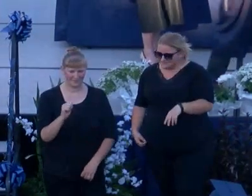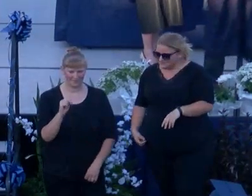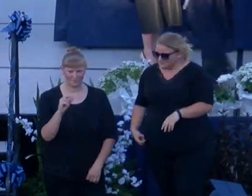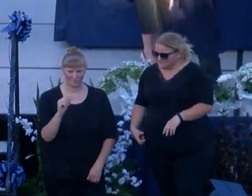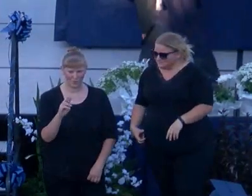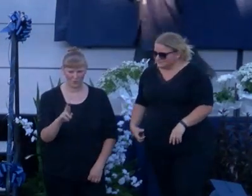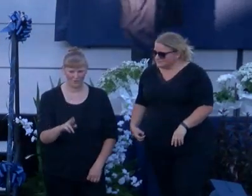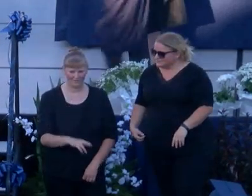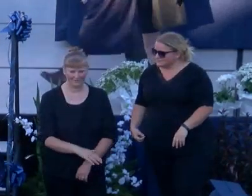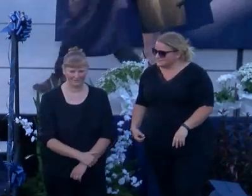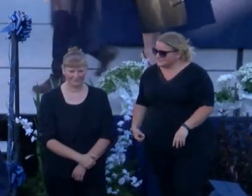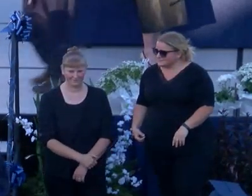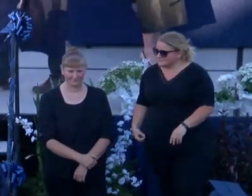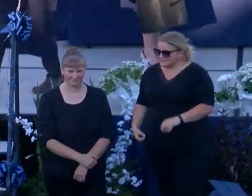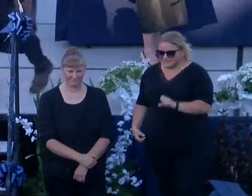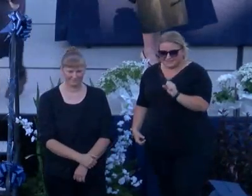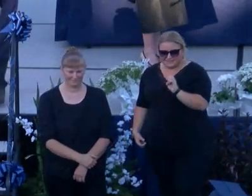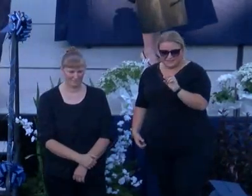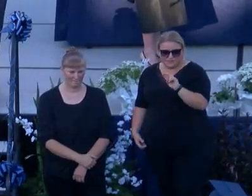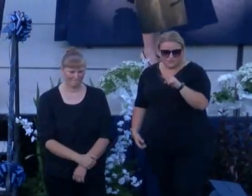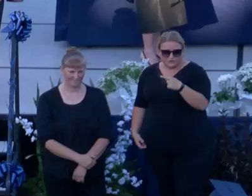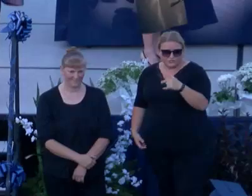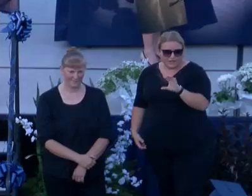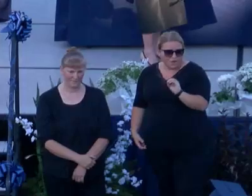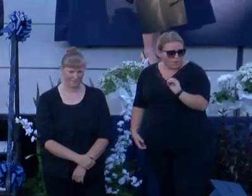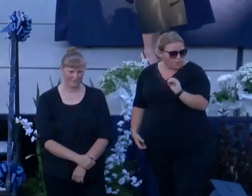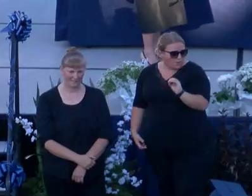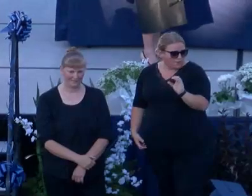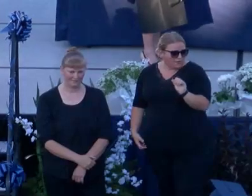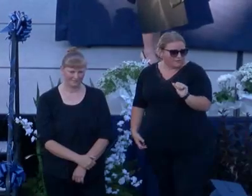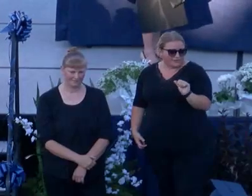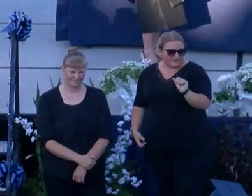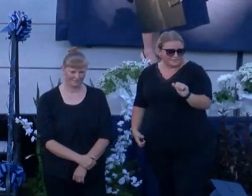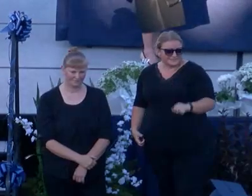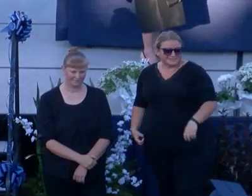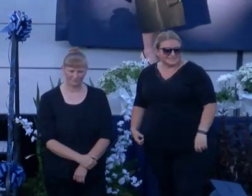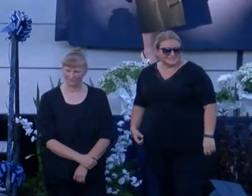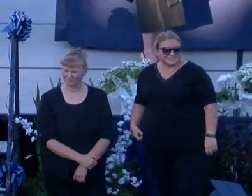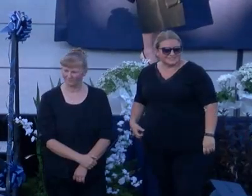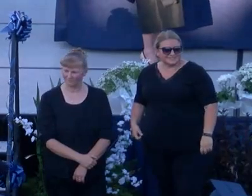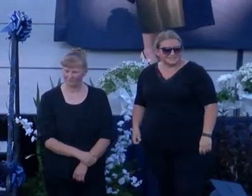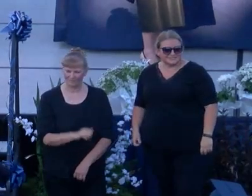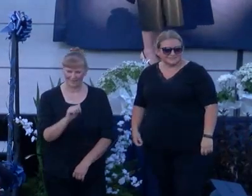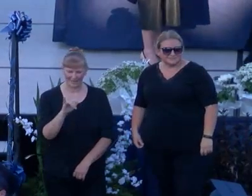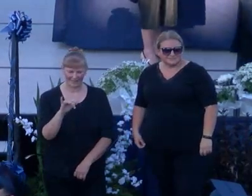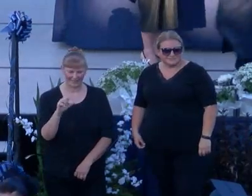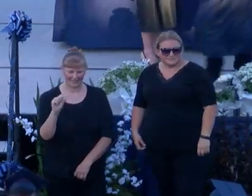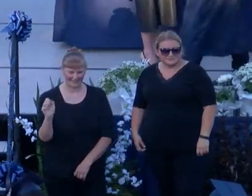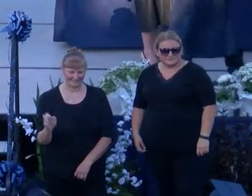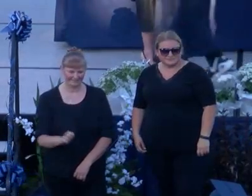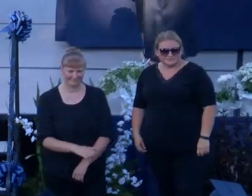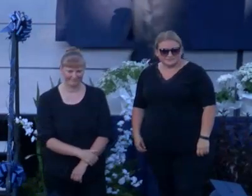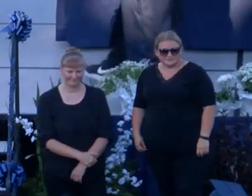Arzate. Sergio Orazo. Elias Romo Salazar.